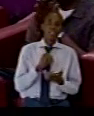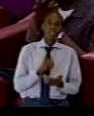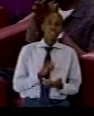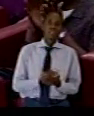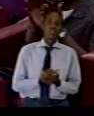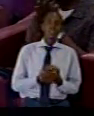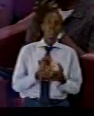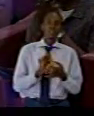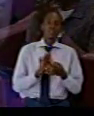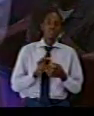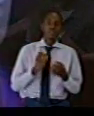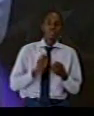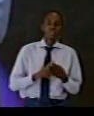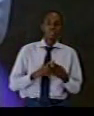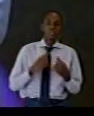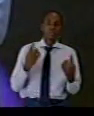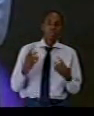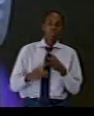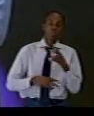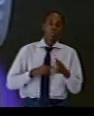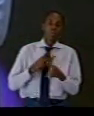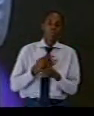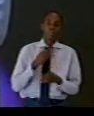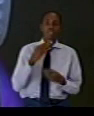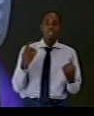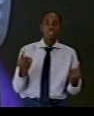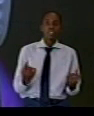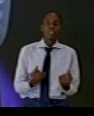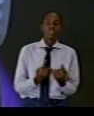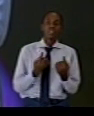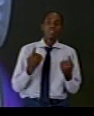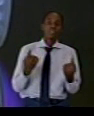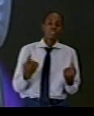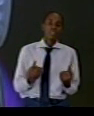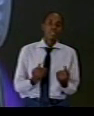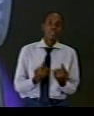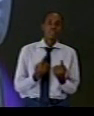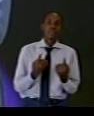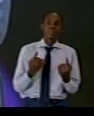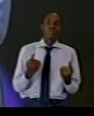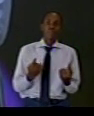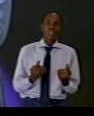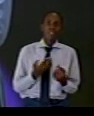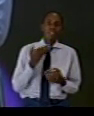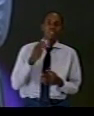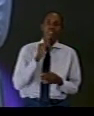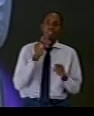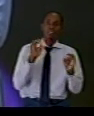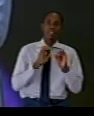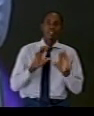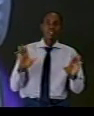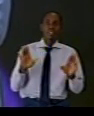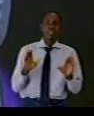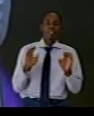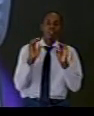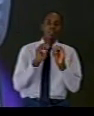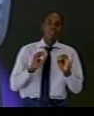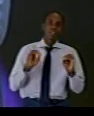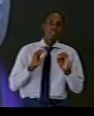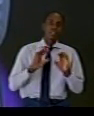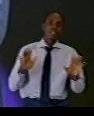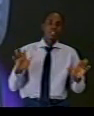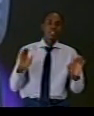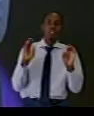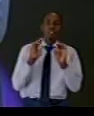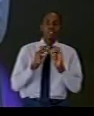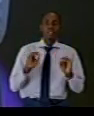That belongs to this world of sin. There is nothing,